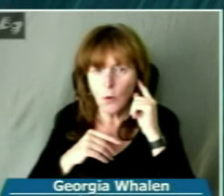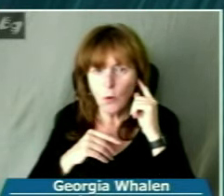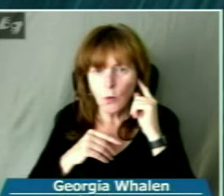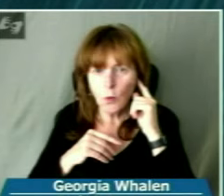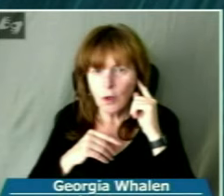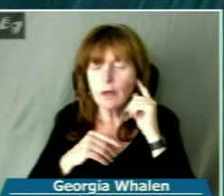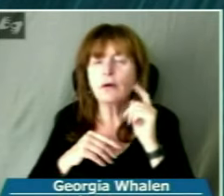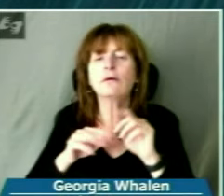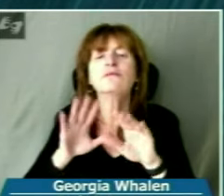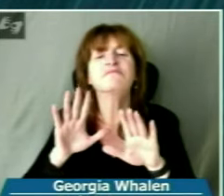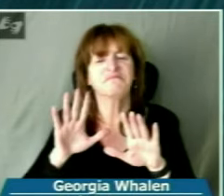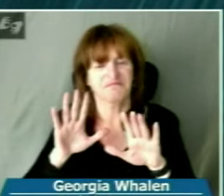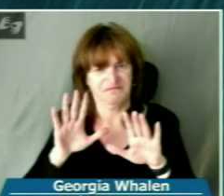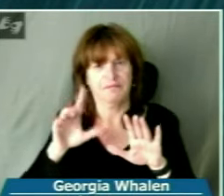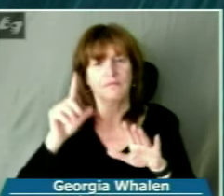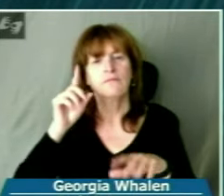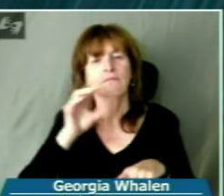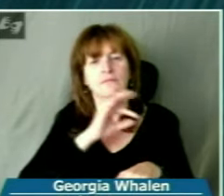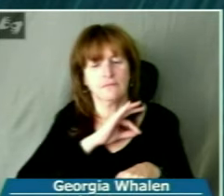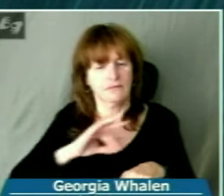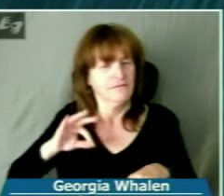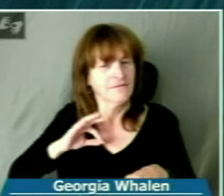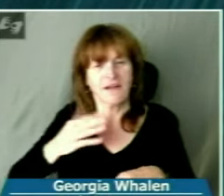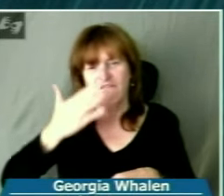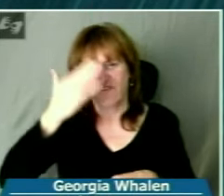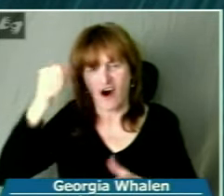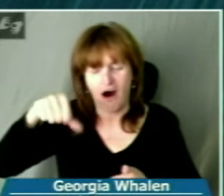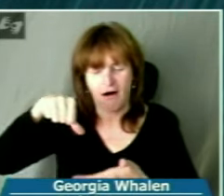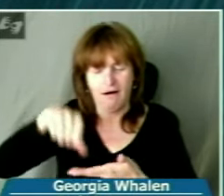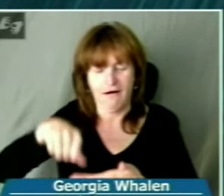I believe we have the mayor on mute here.